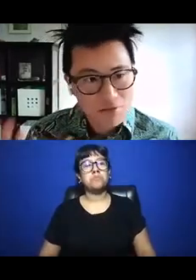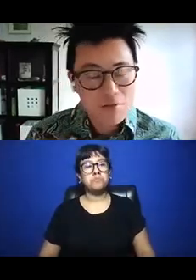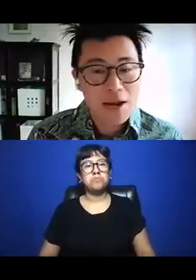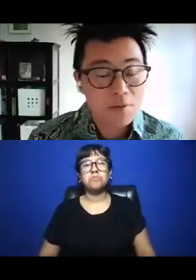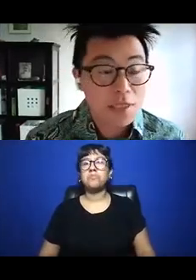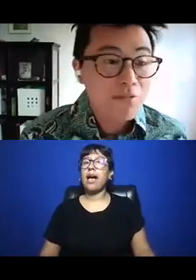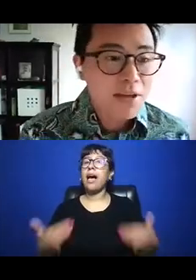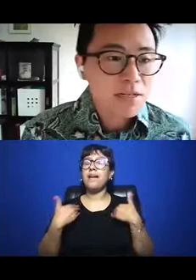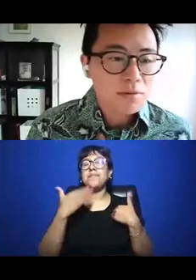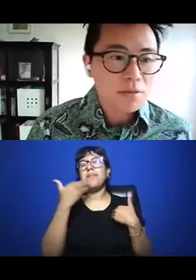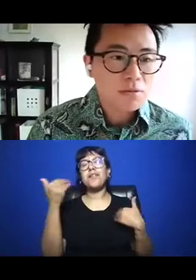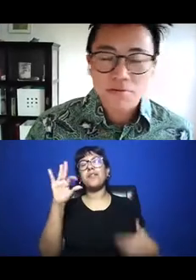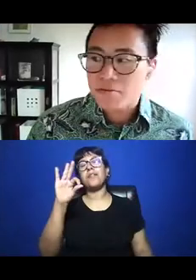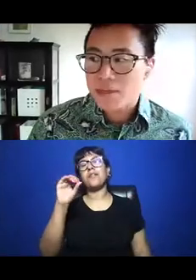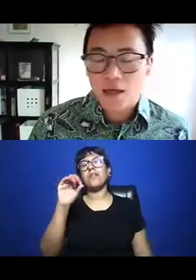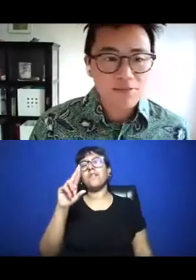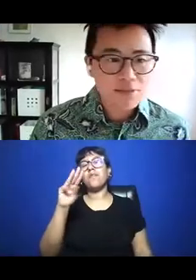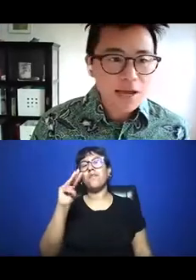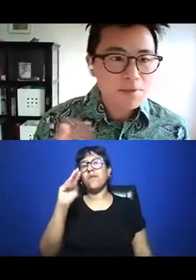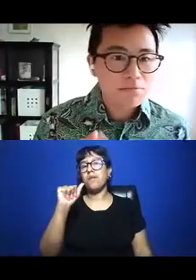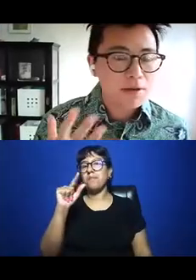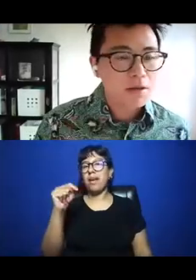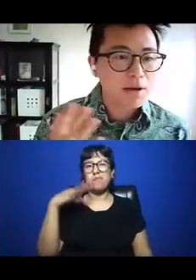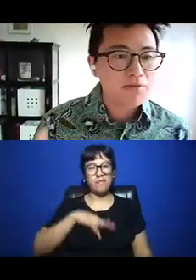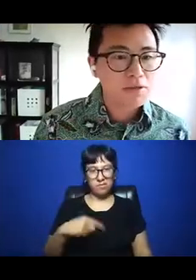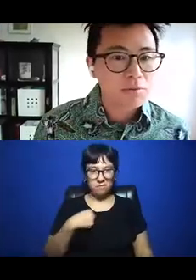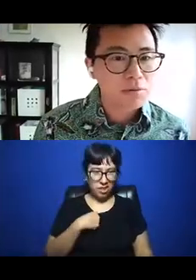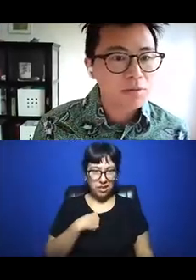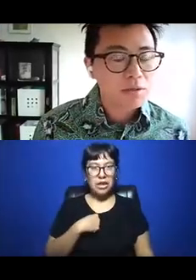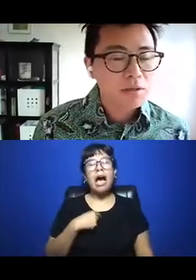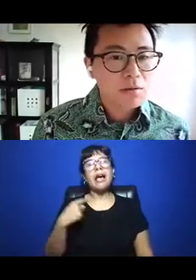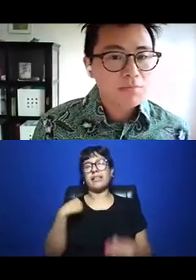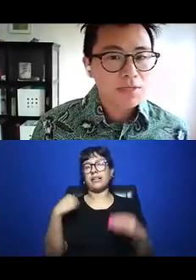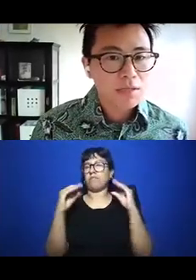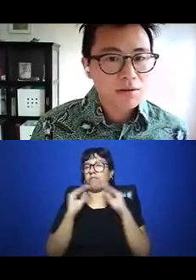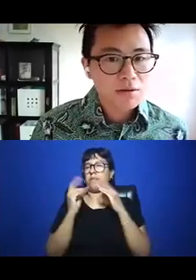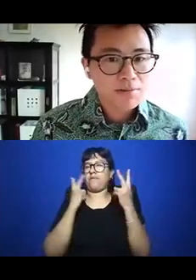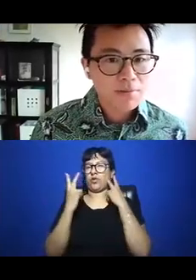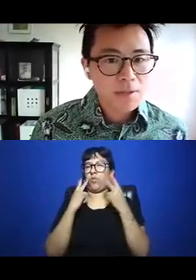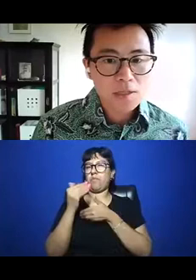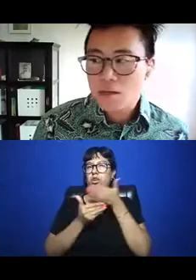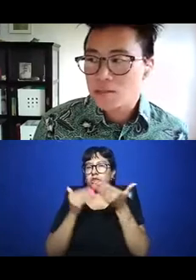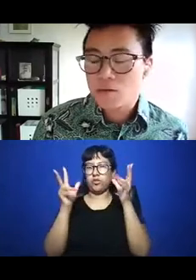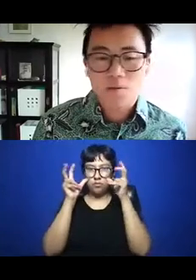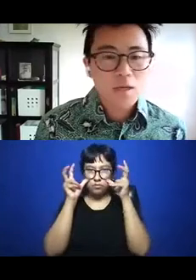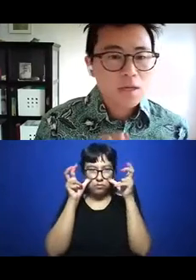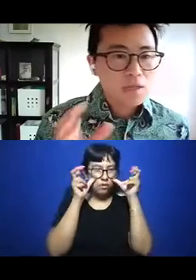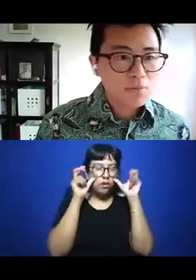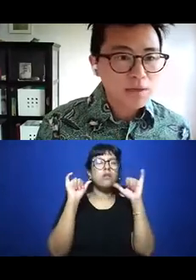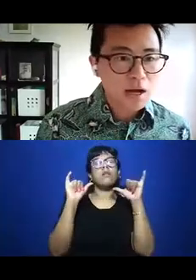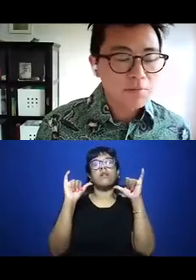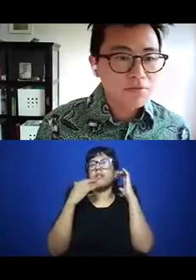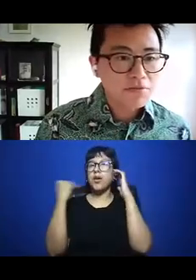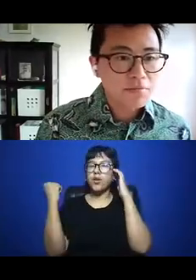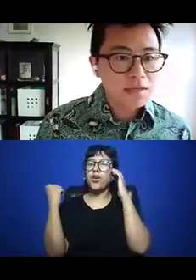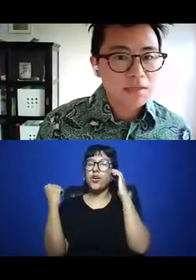better formatting, which I find is really useful for me. I think I must be quite a visual processor of information, and so it's